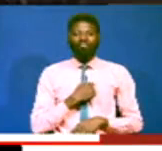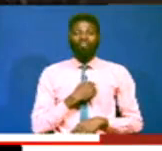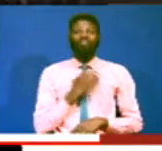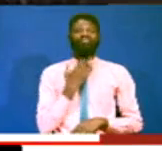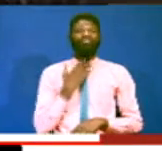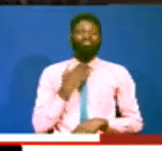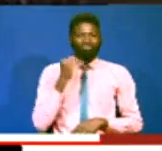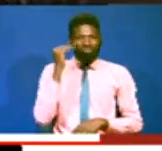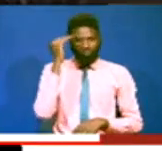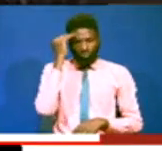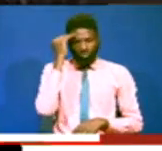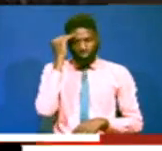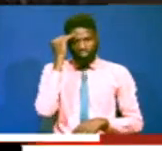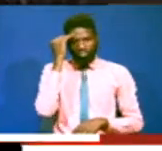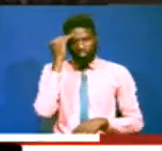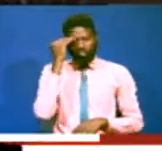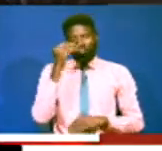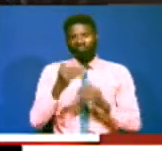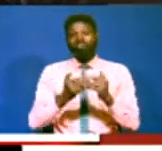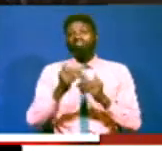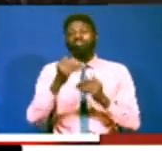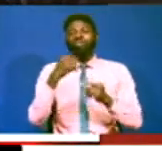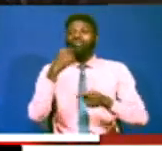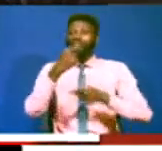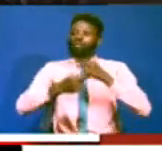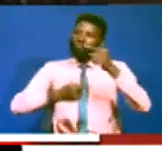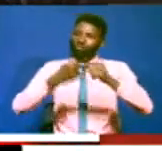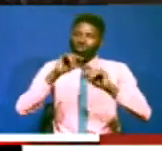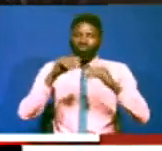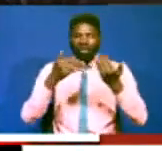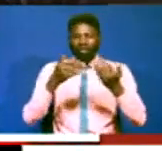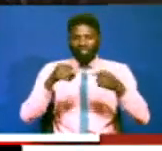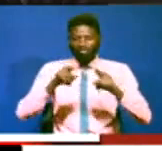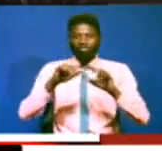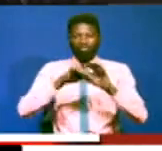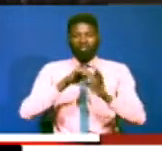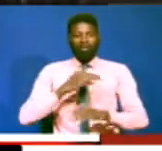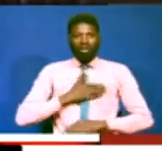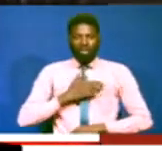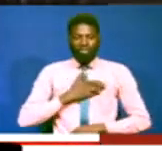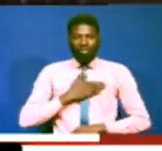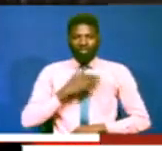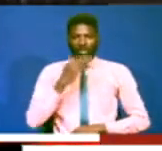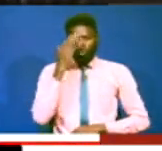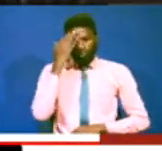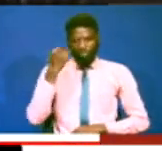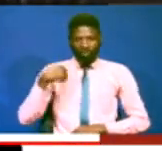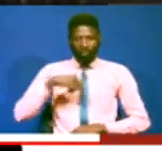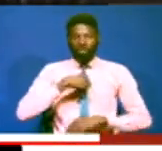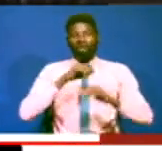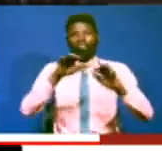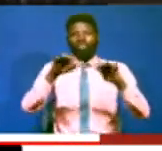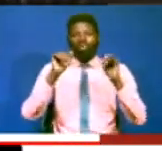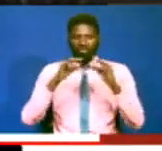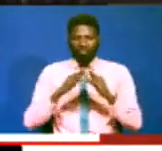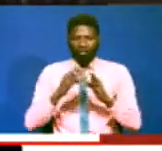how you are going to progress because you are part of us. And that's why we call it here. We would have just chosen